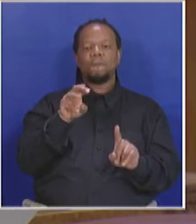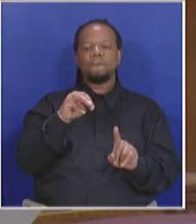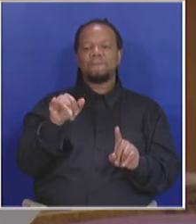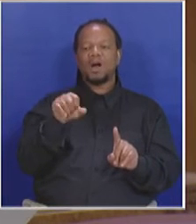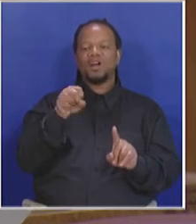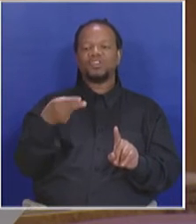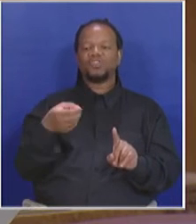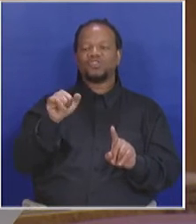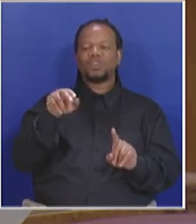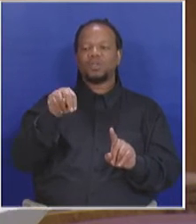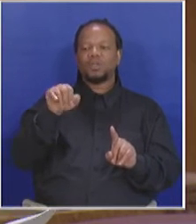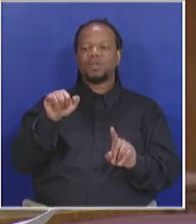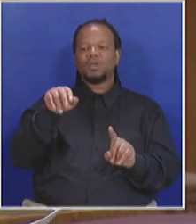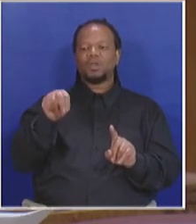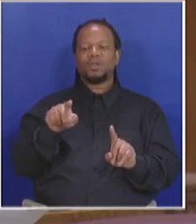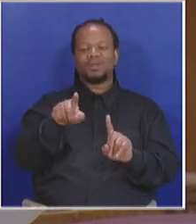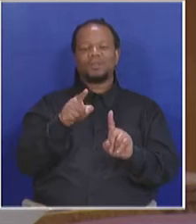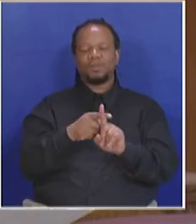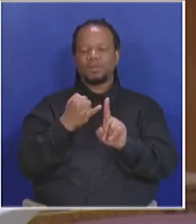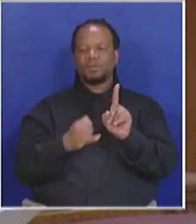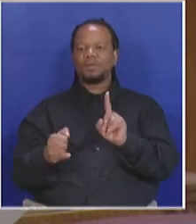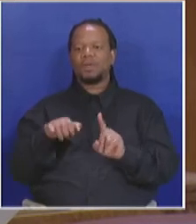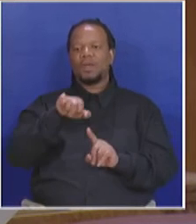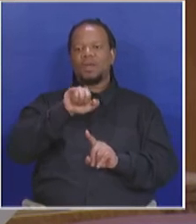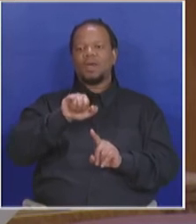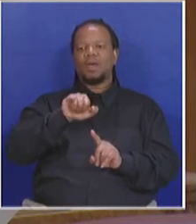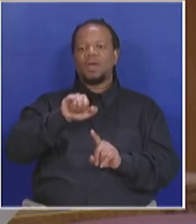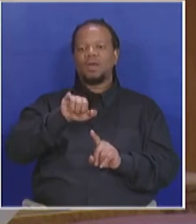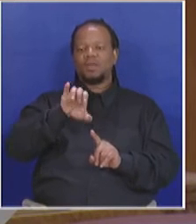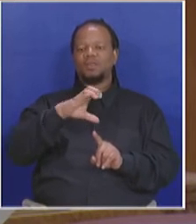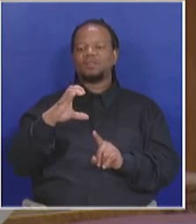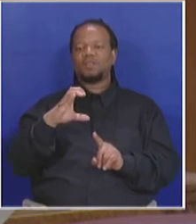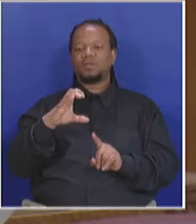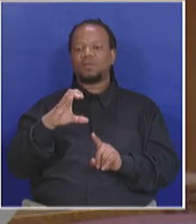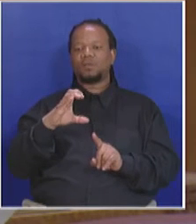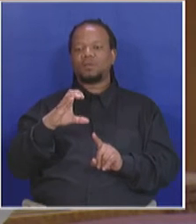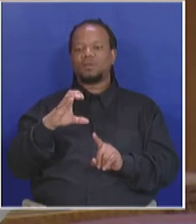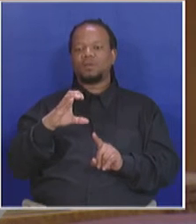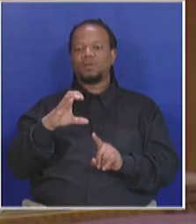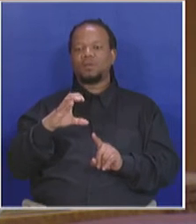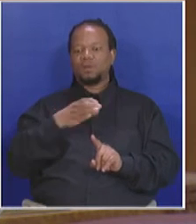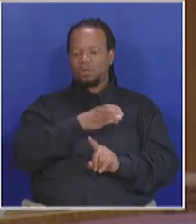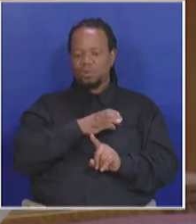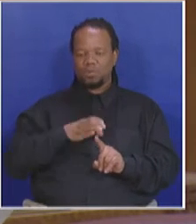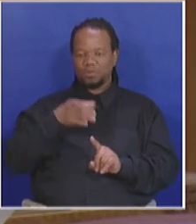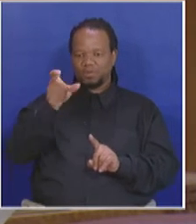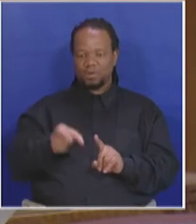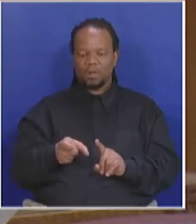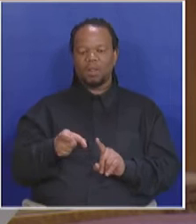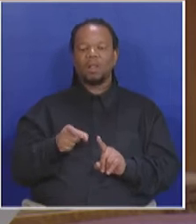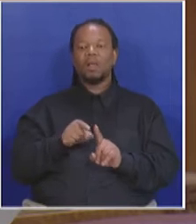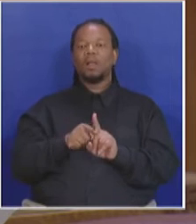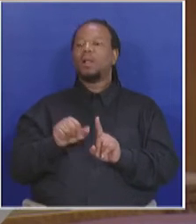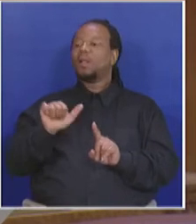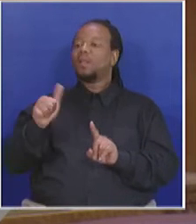the Independent Electoral Commission of South Africa's chairperson. Also notes that the position has been vacant